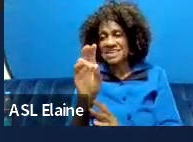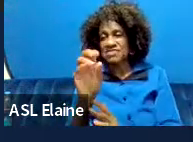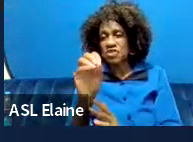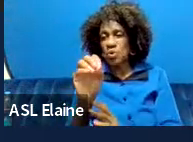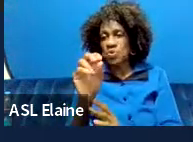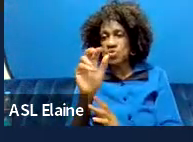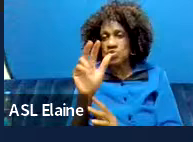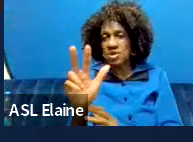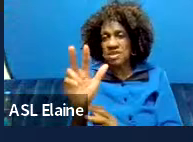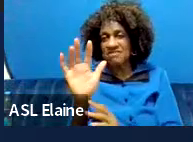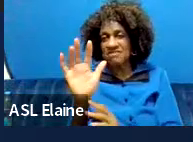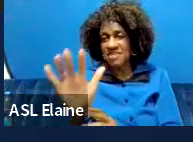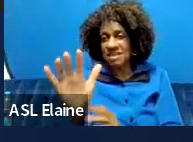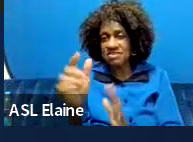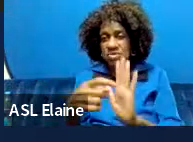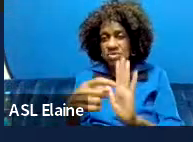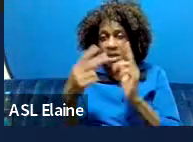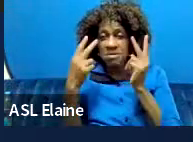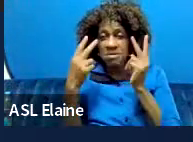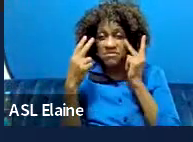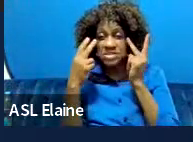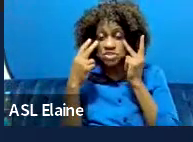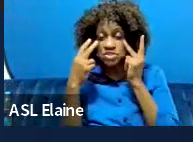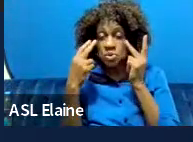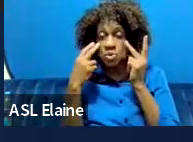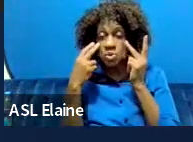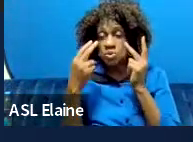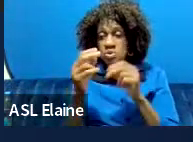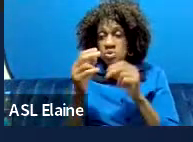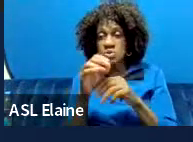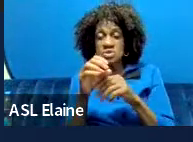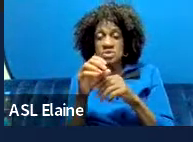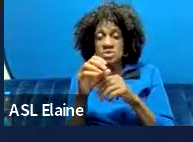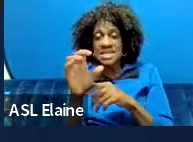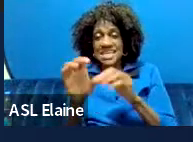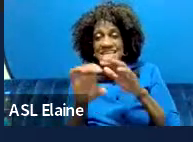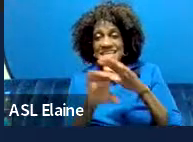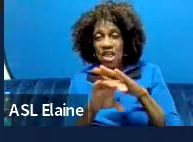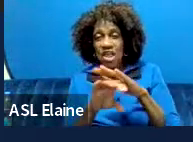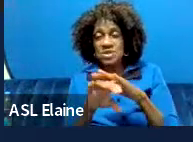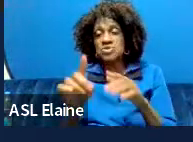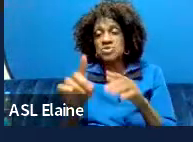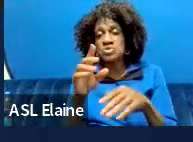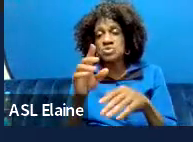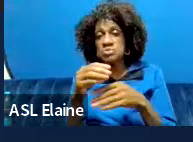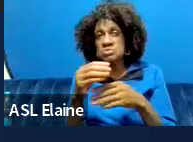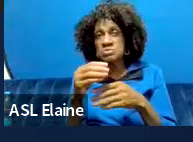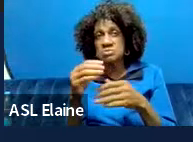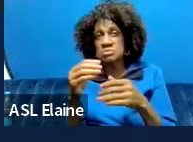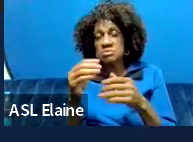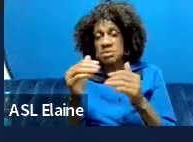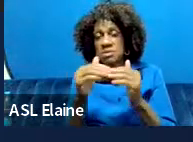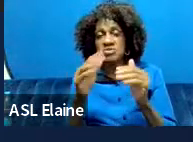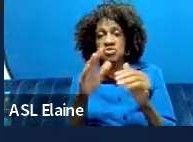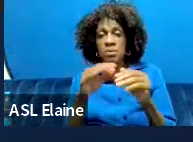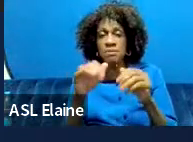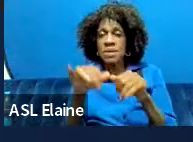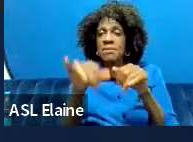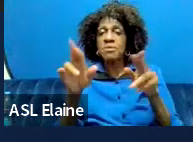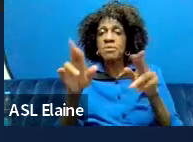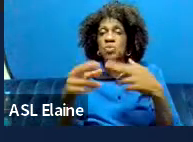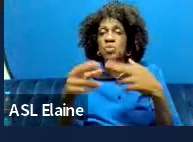that require visual characters to comply apply to permanent rooms or